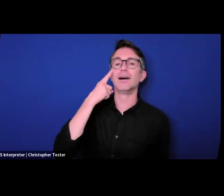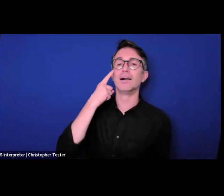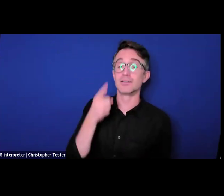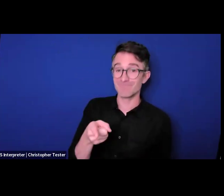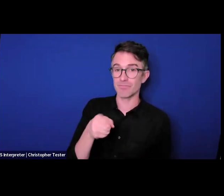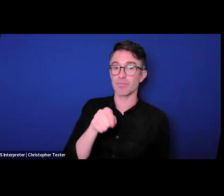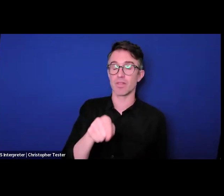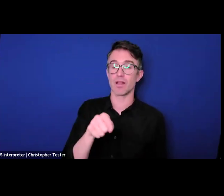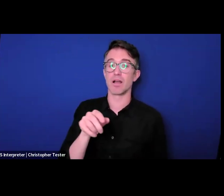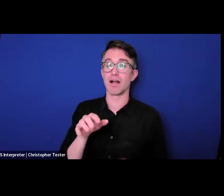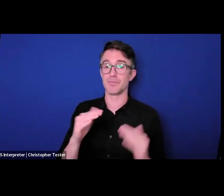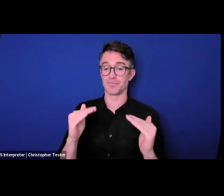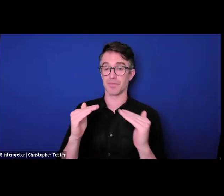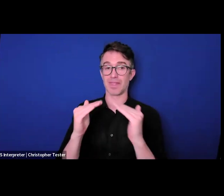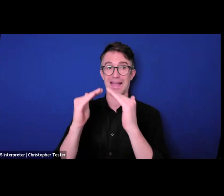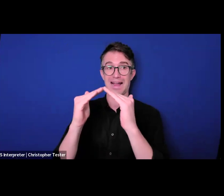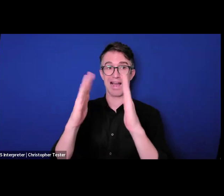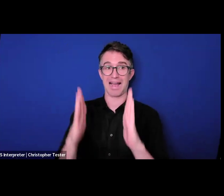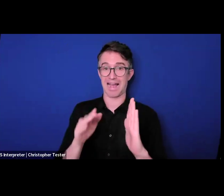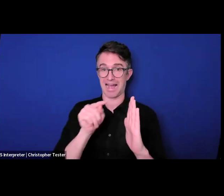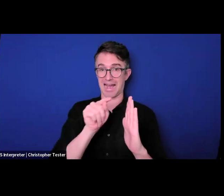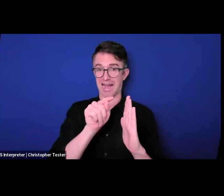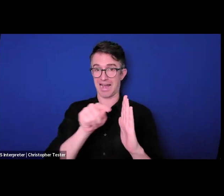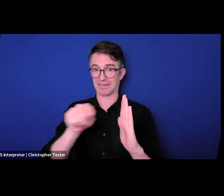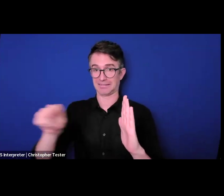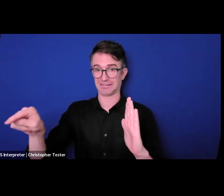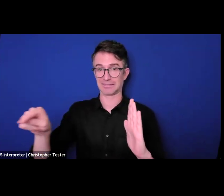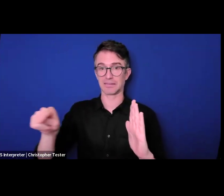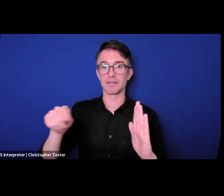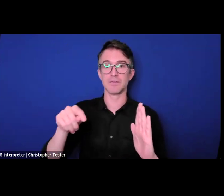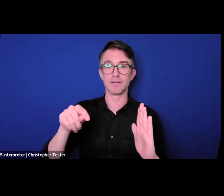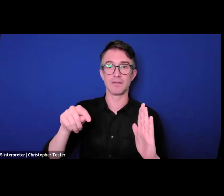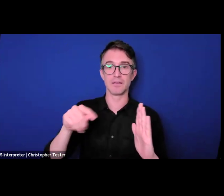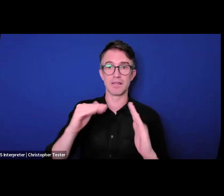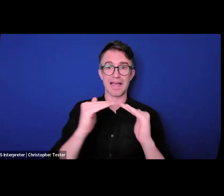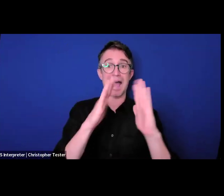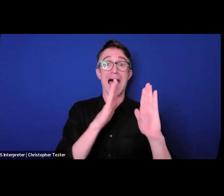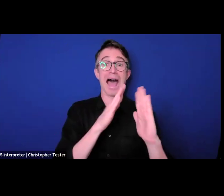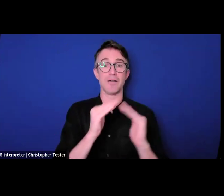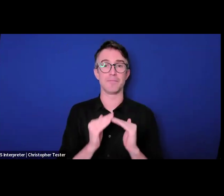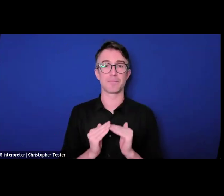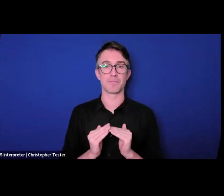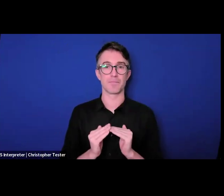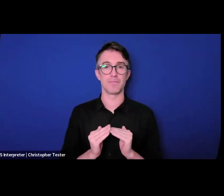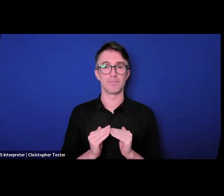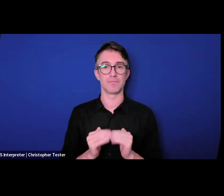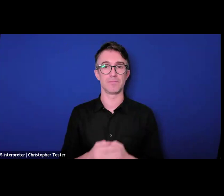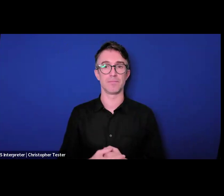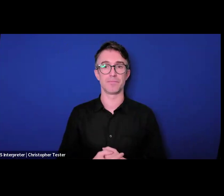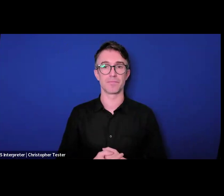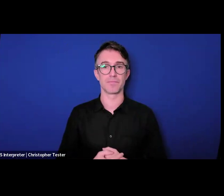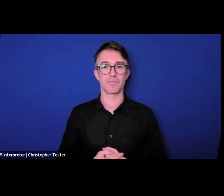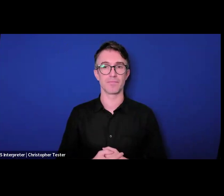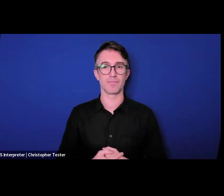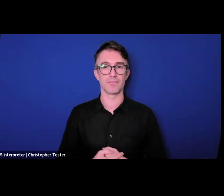moving out of poverty at the same rate as male-headed households. So that remained a puzzle